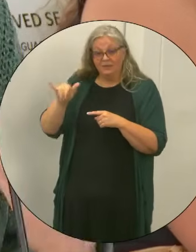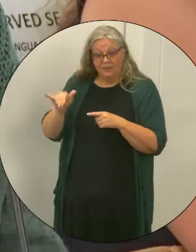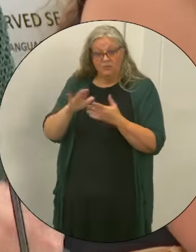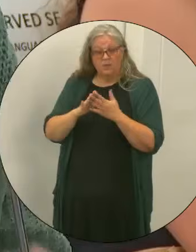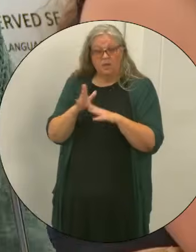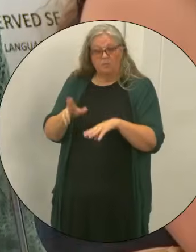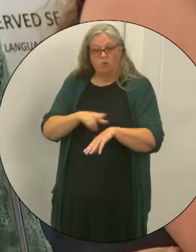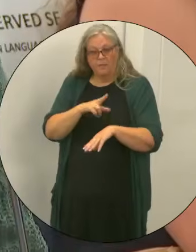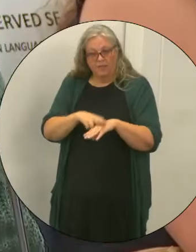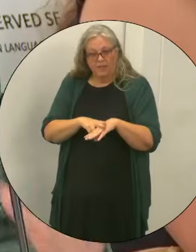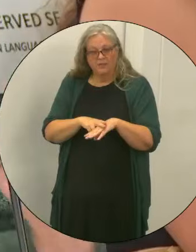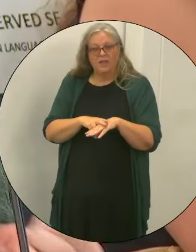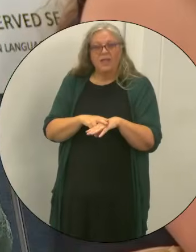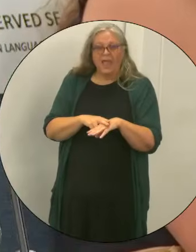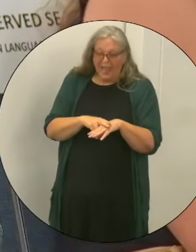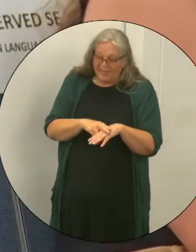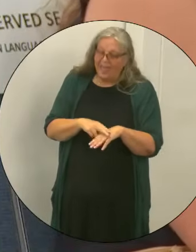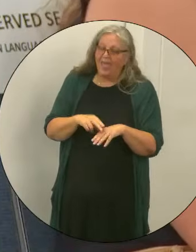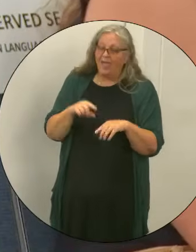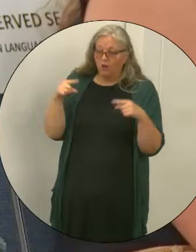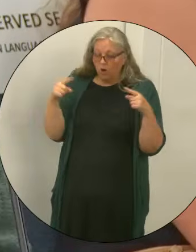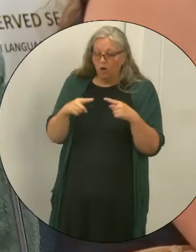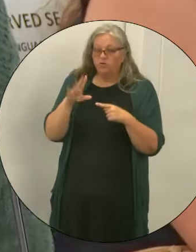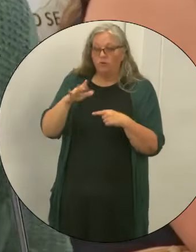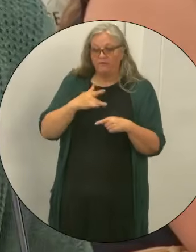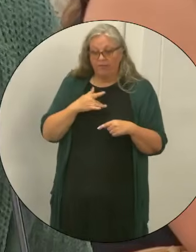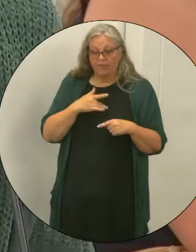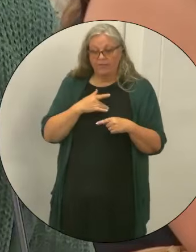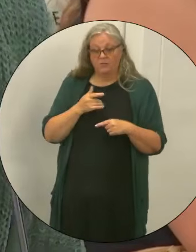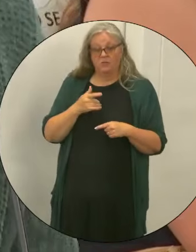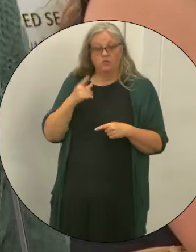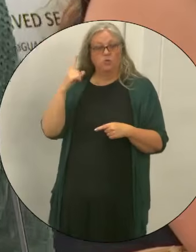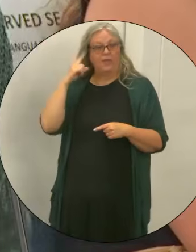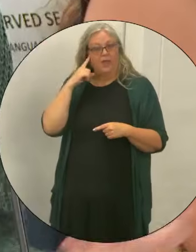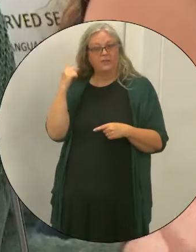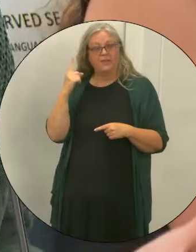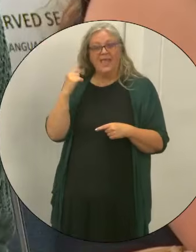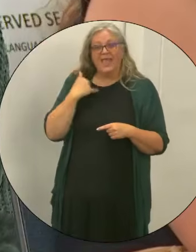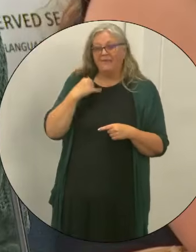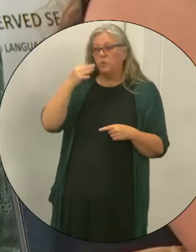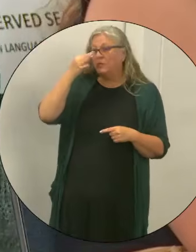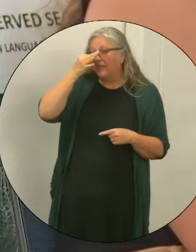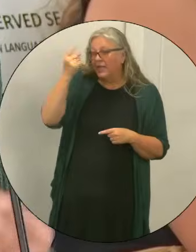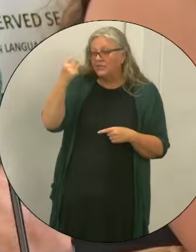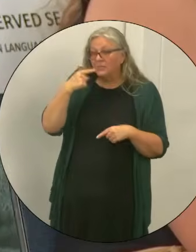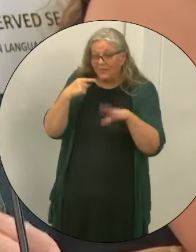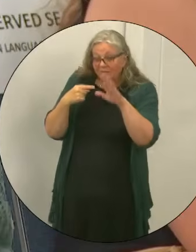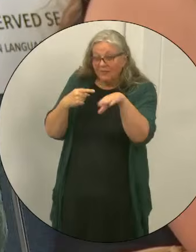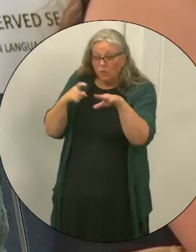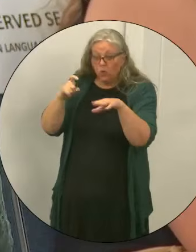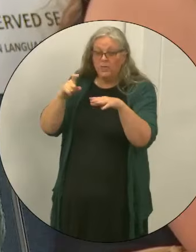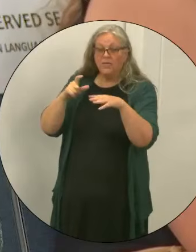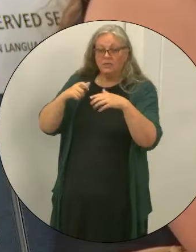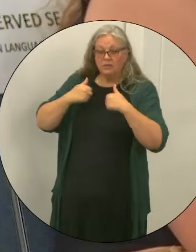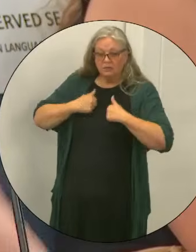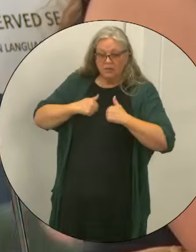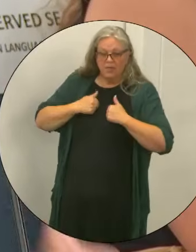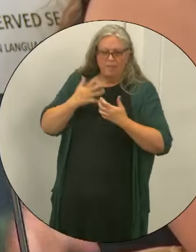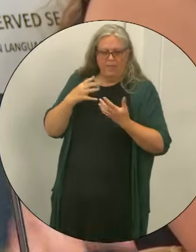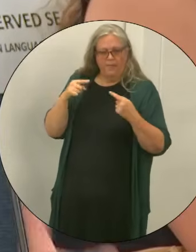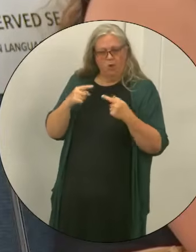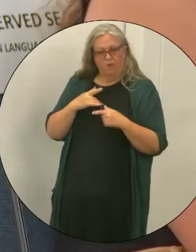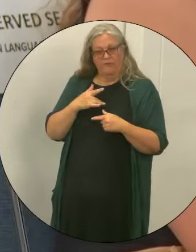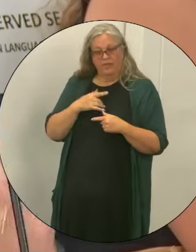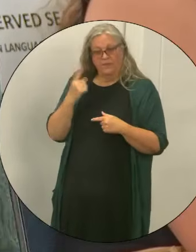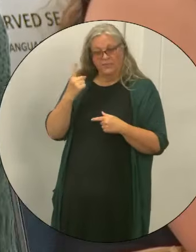does hurt your feelings to hear something. Just like if you stink and someone tells you to take a shower, it may hurt your feelings, but